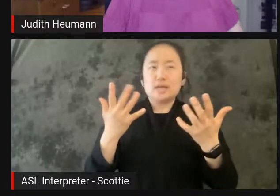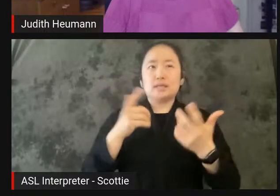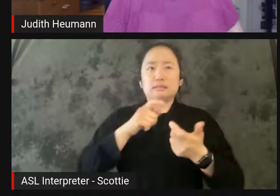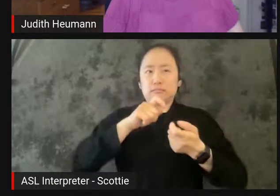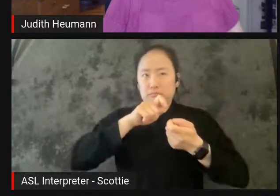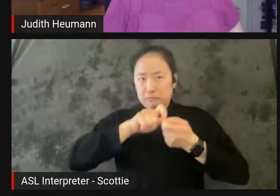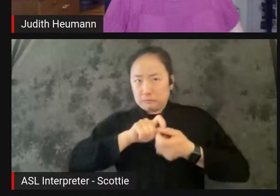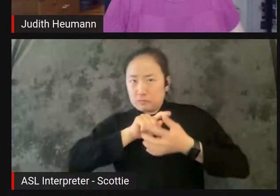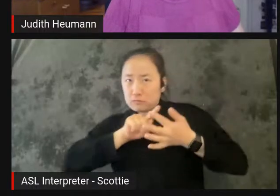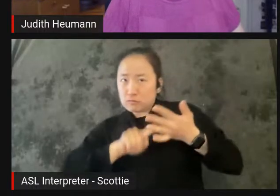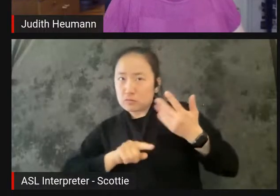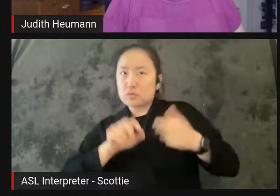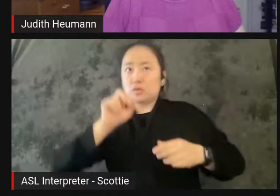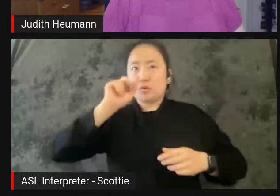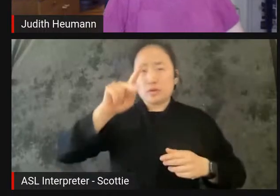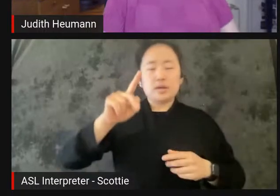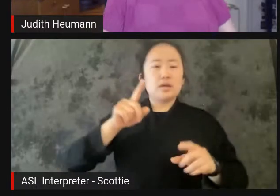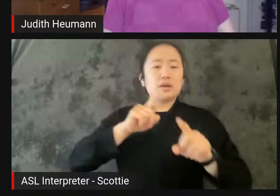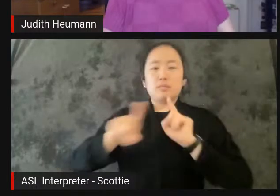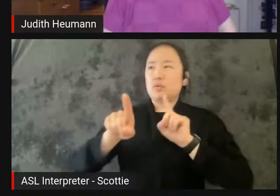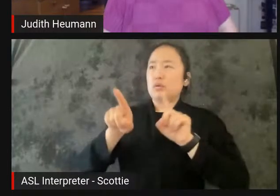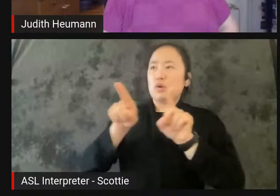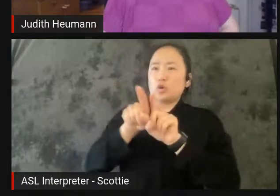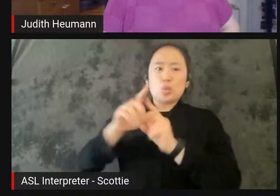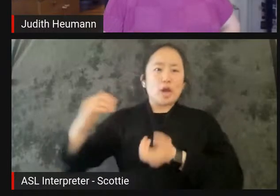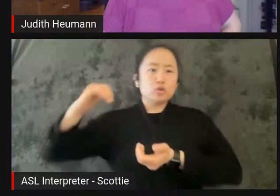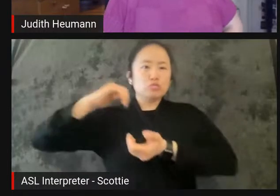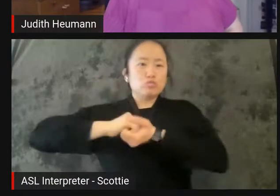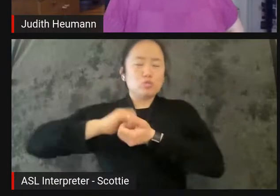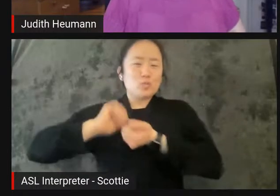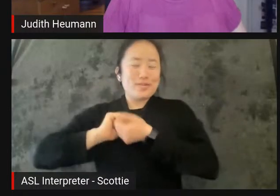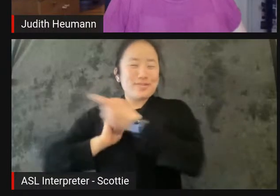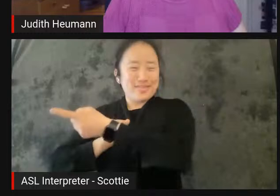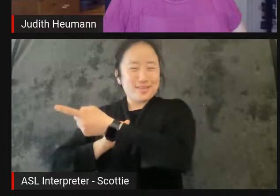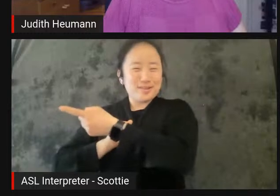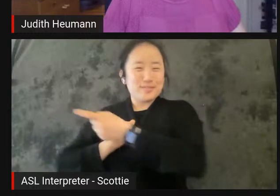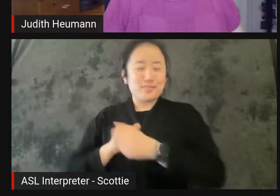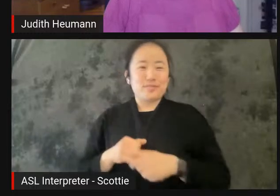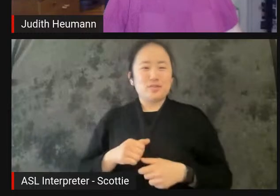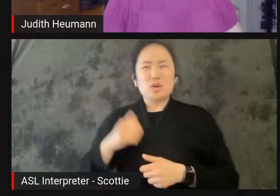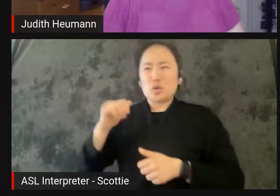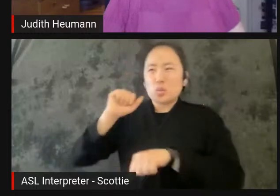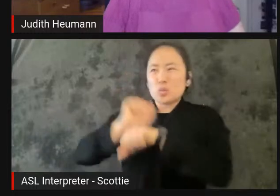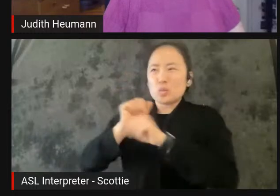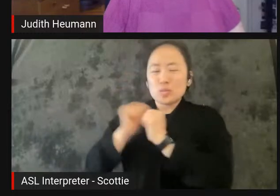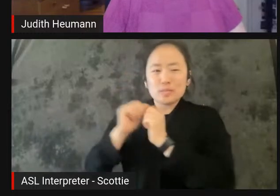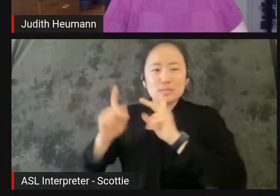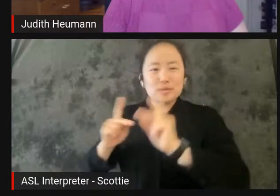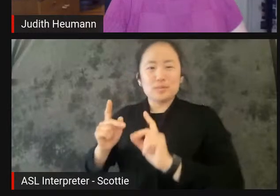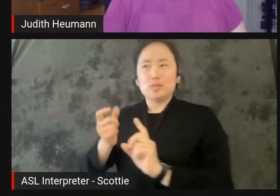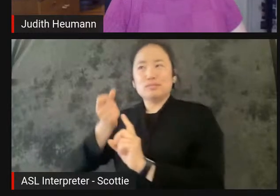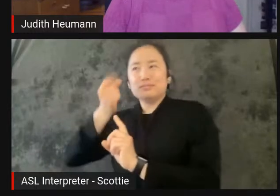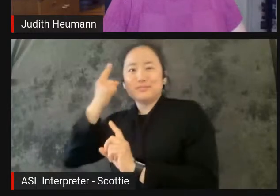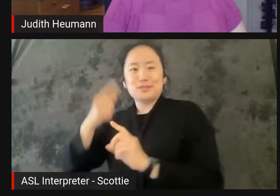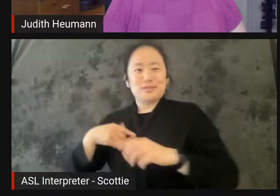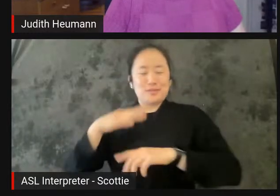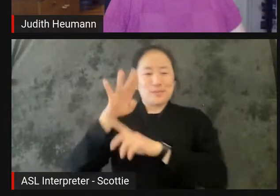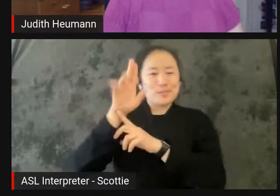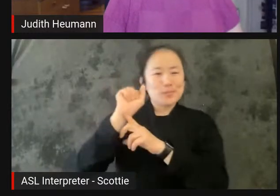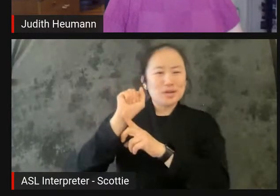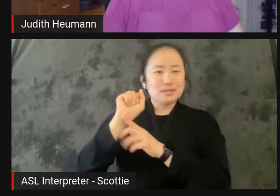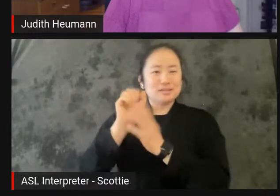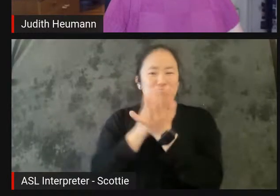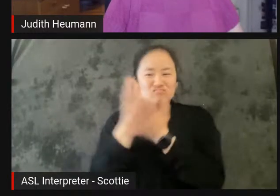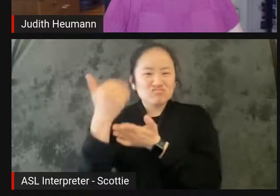than we did, like engineering of a bus. Like that certainly was not my area of expertise, nor many of my friends, but we